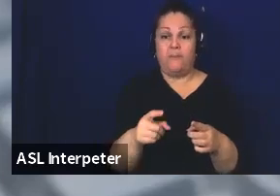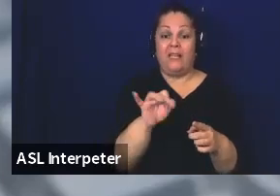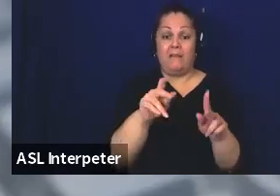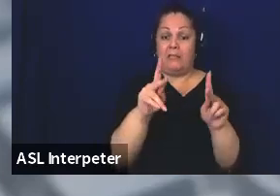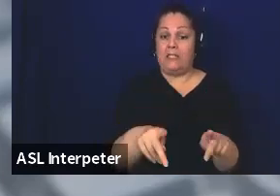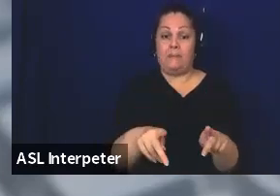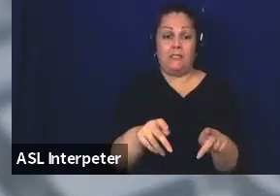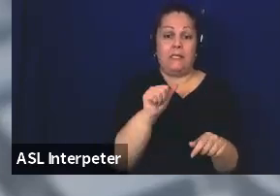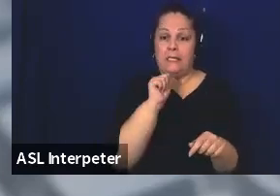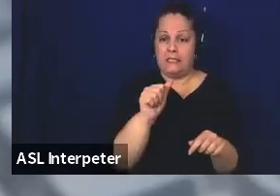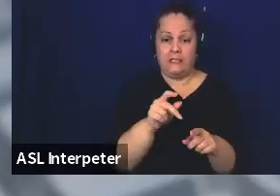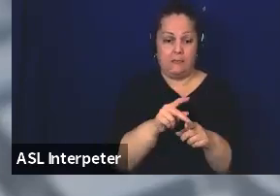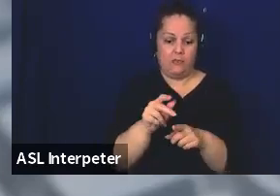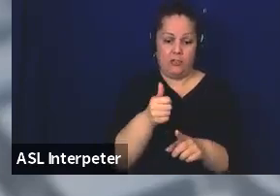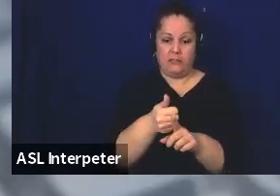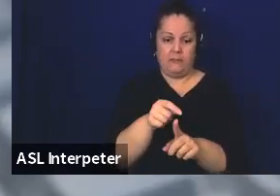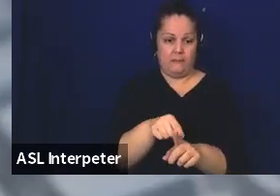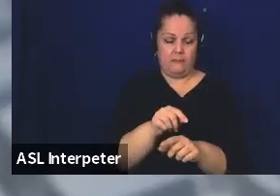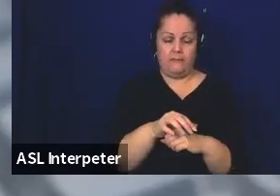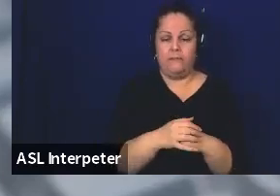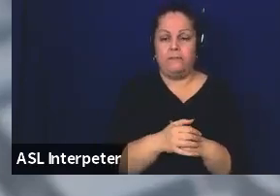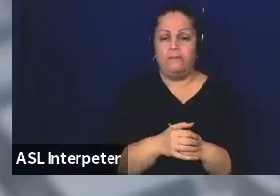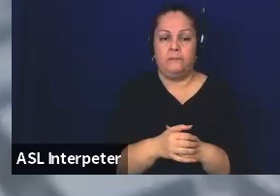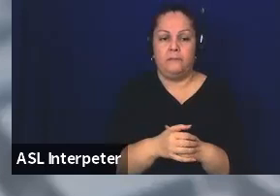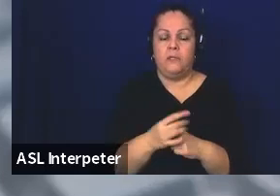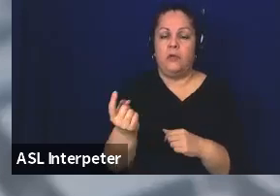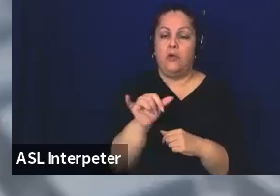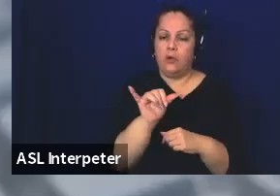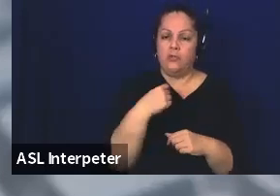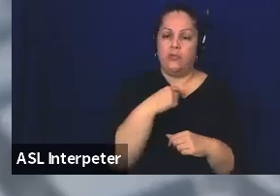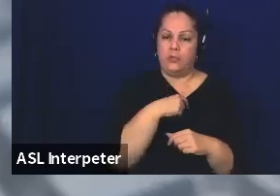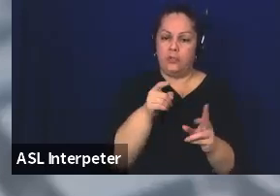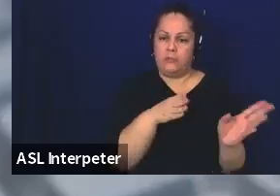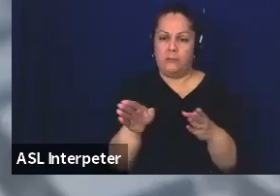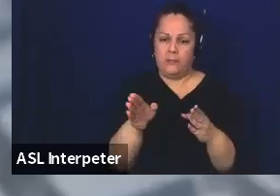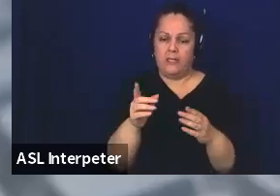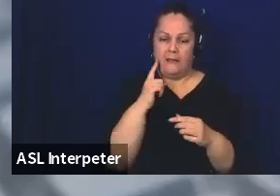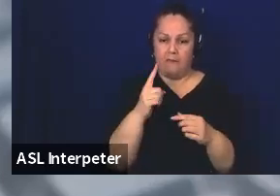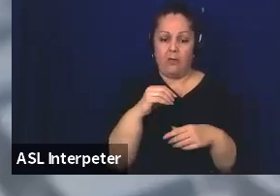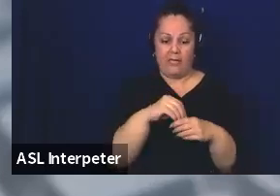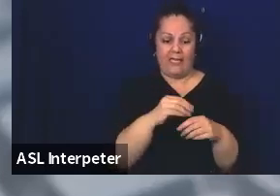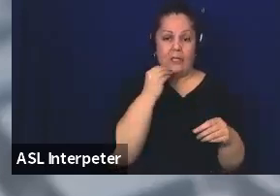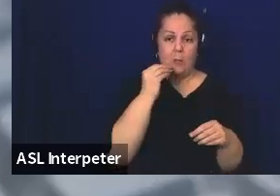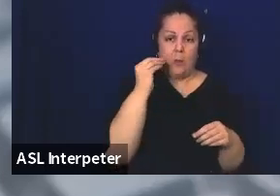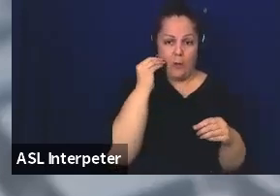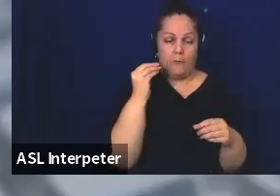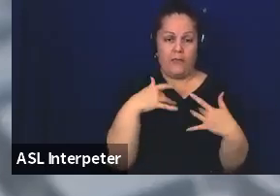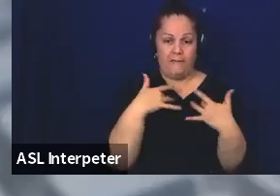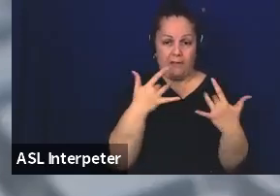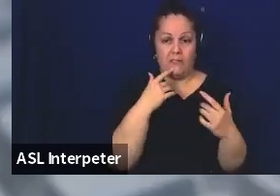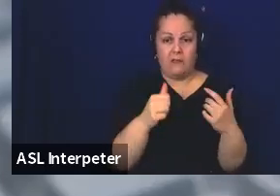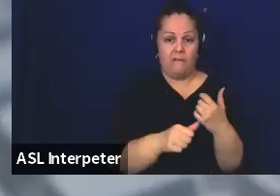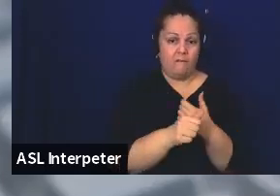not the stakeholder themselves. We should also be planning for in-home events of